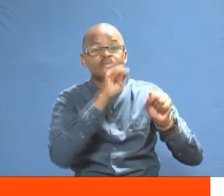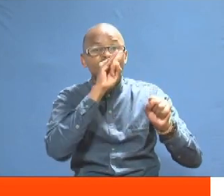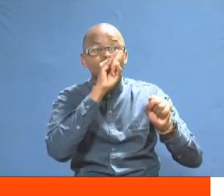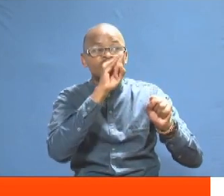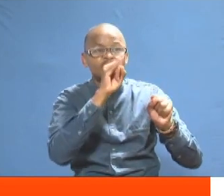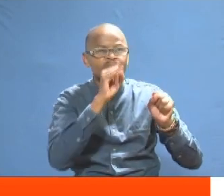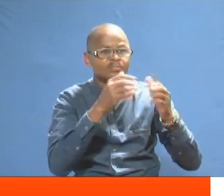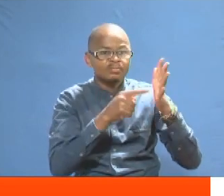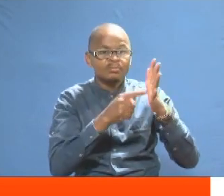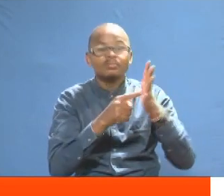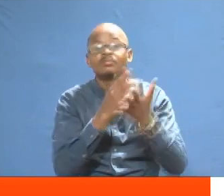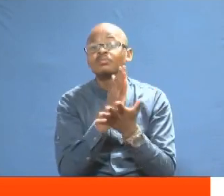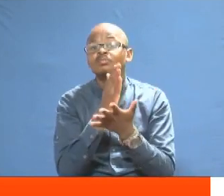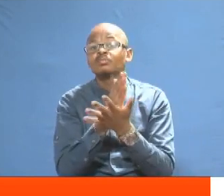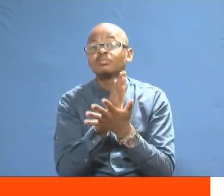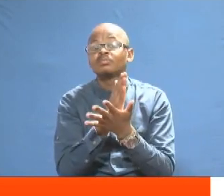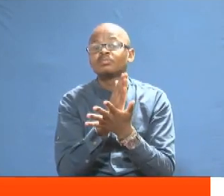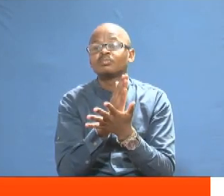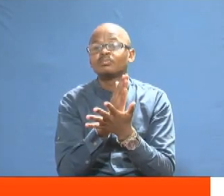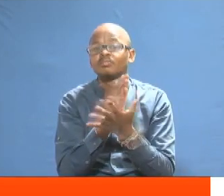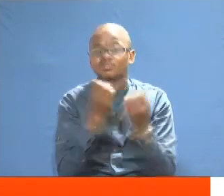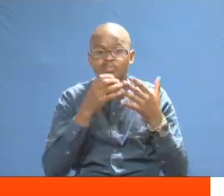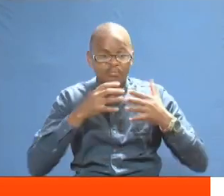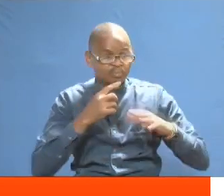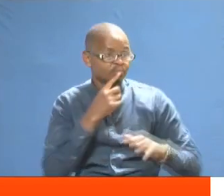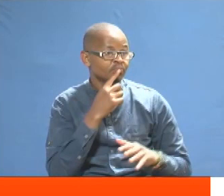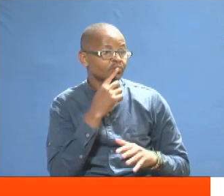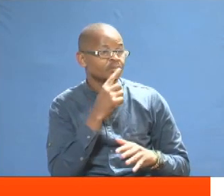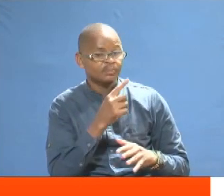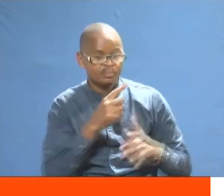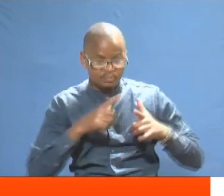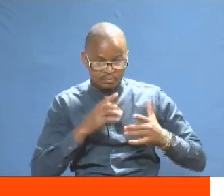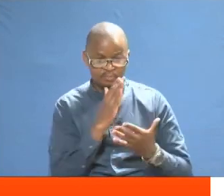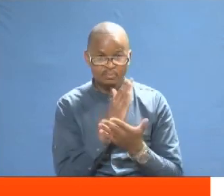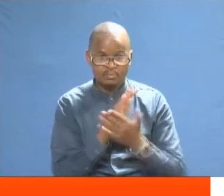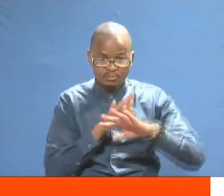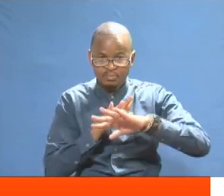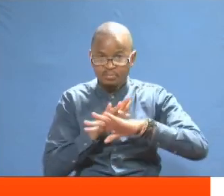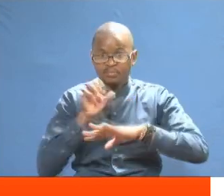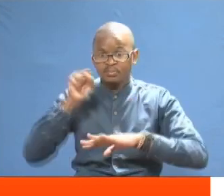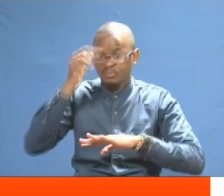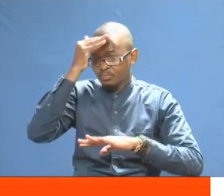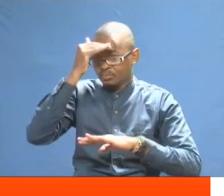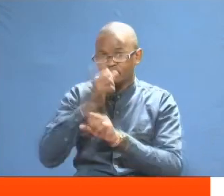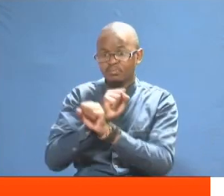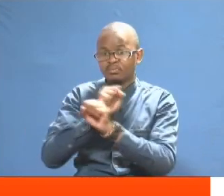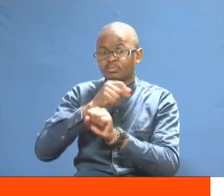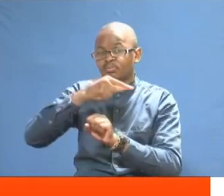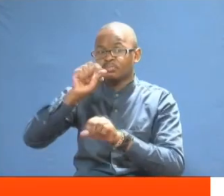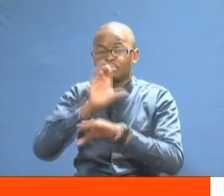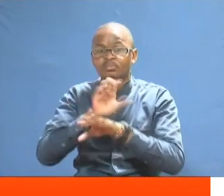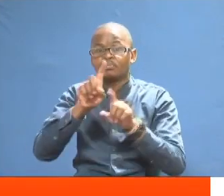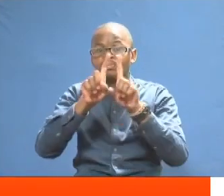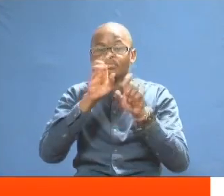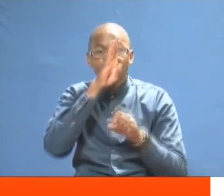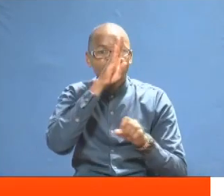a sign of undermining. And you know the fact that many people are saying, let's stop early campaigns. Why was the deputy president going to church? The